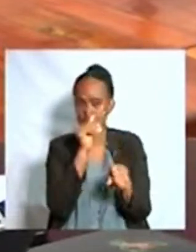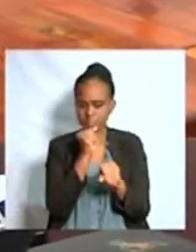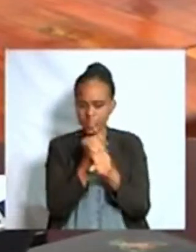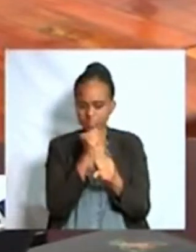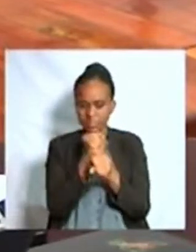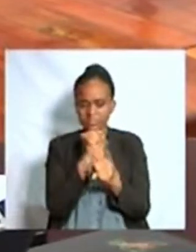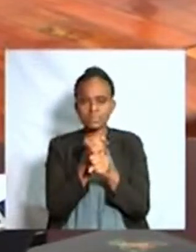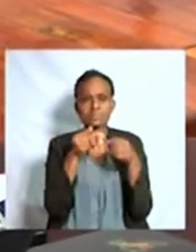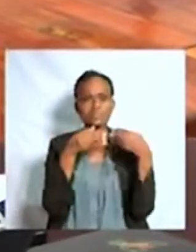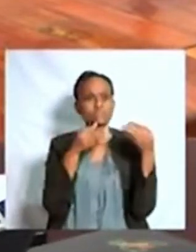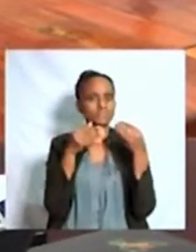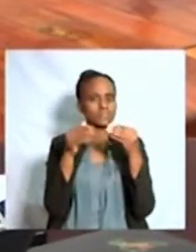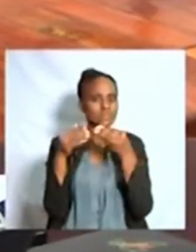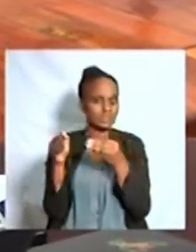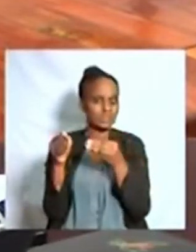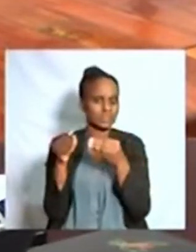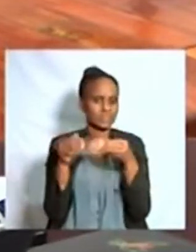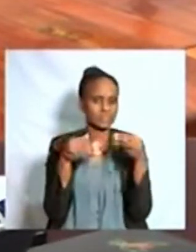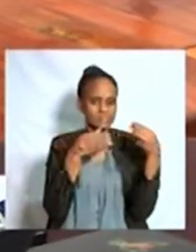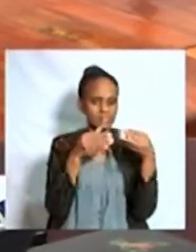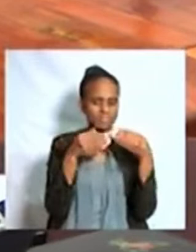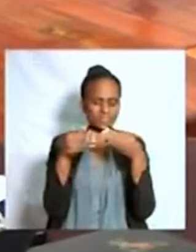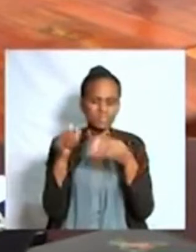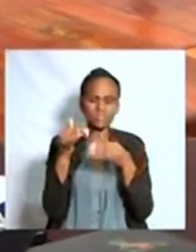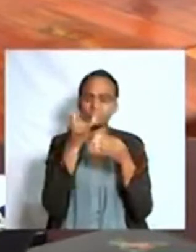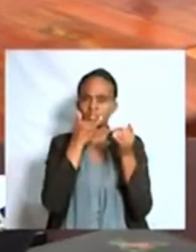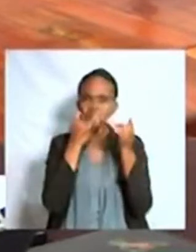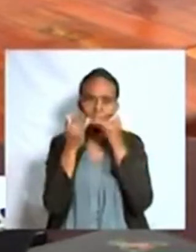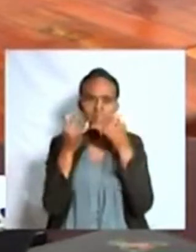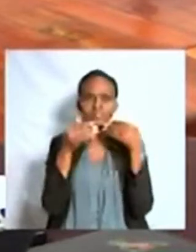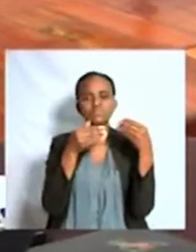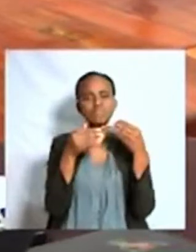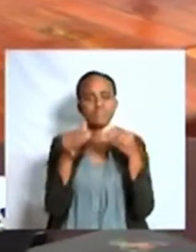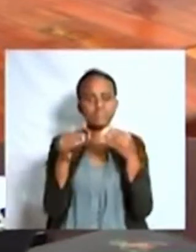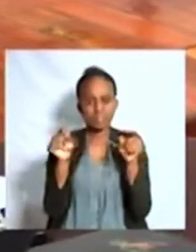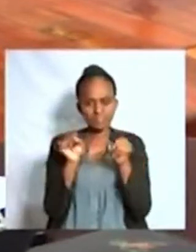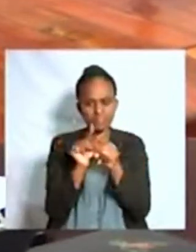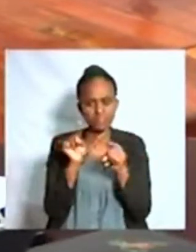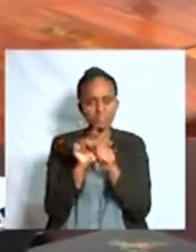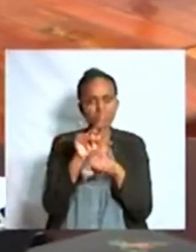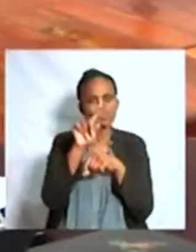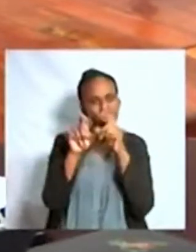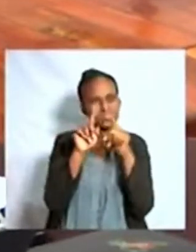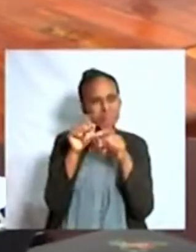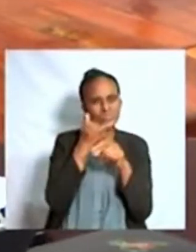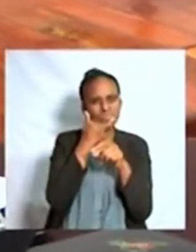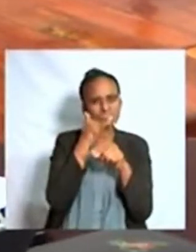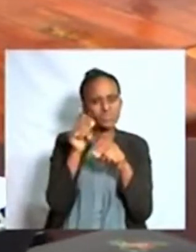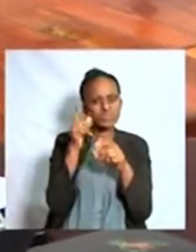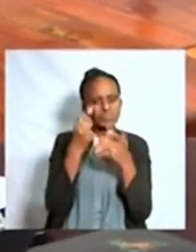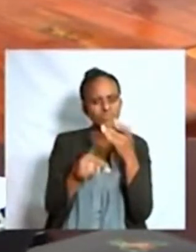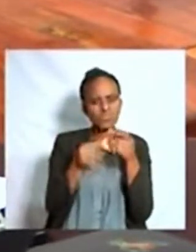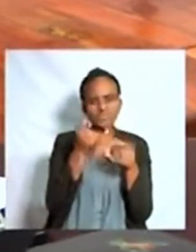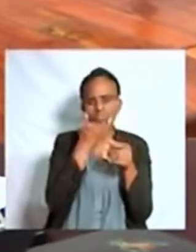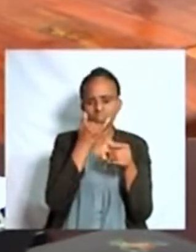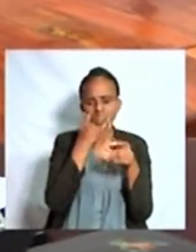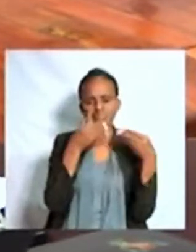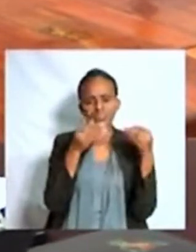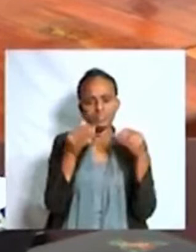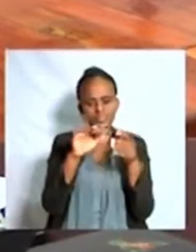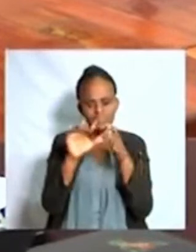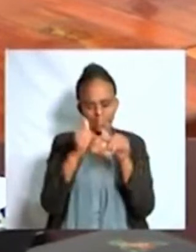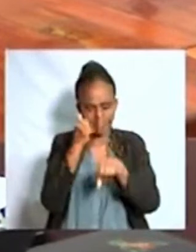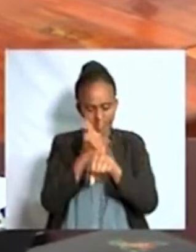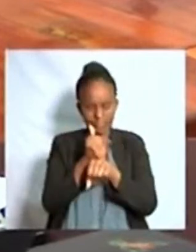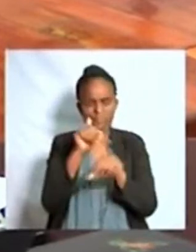operation of markets, illegal market. Cause of the query: an illegal market had been established